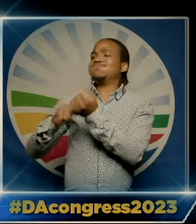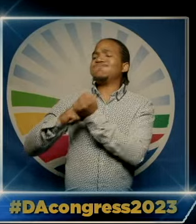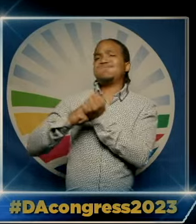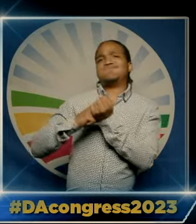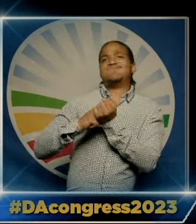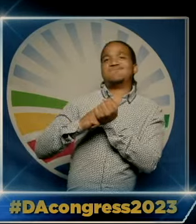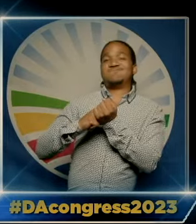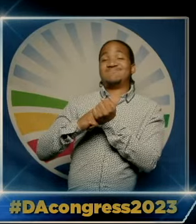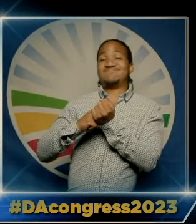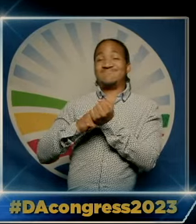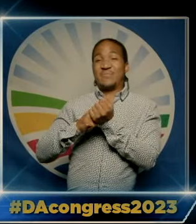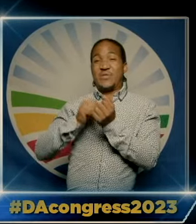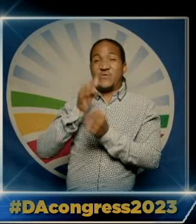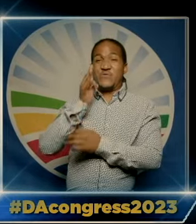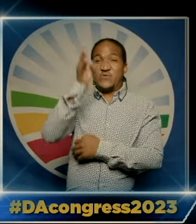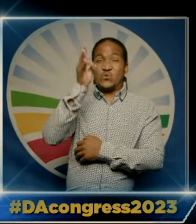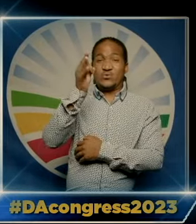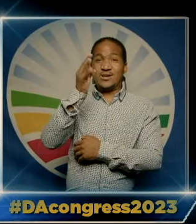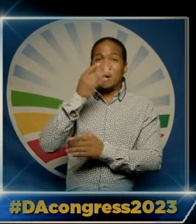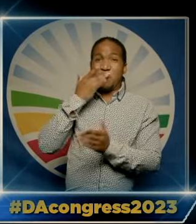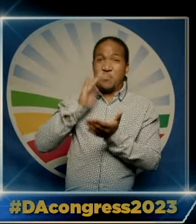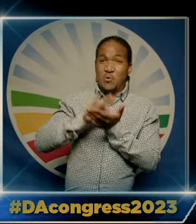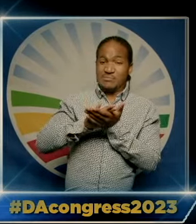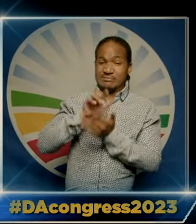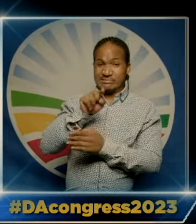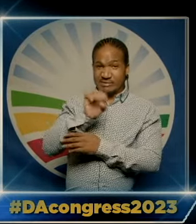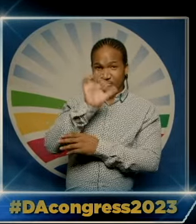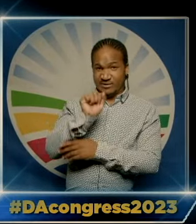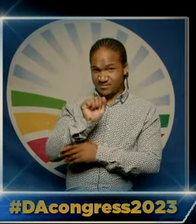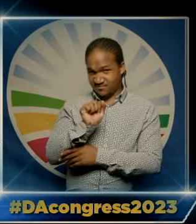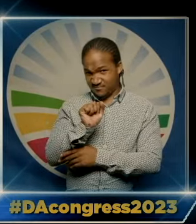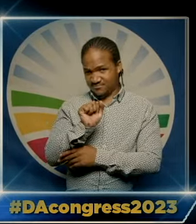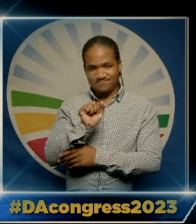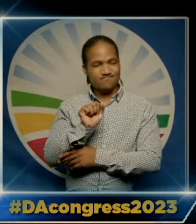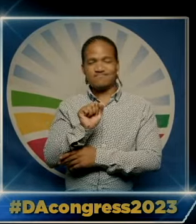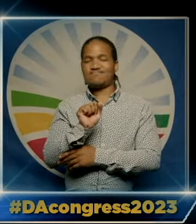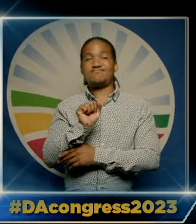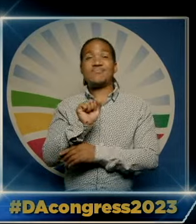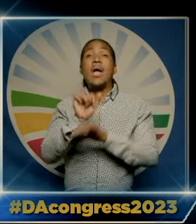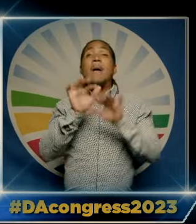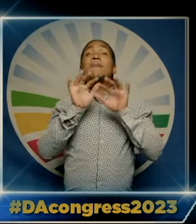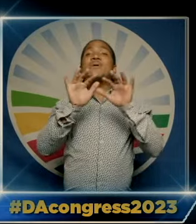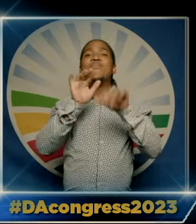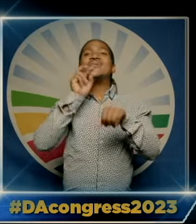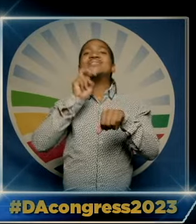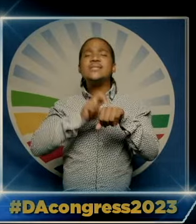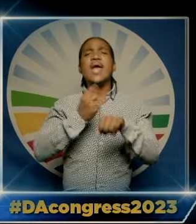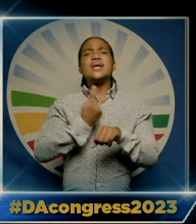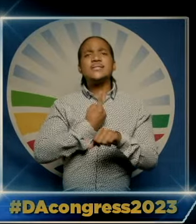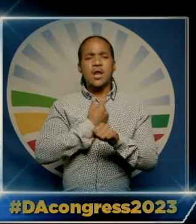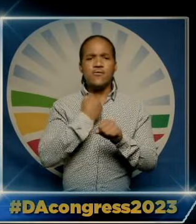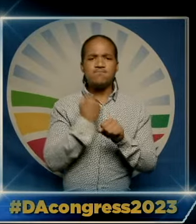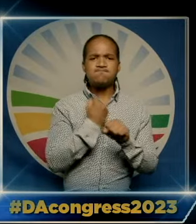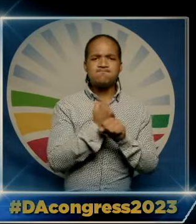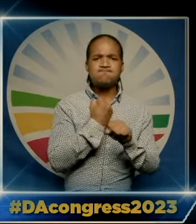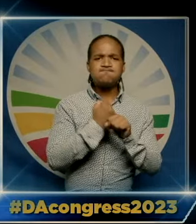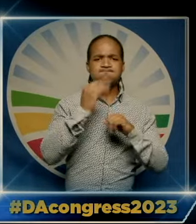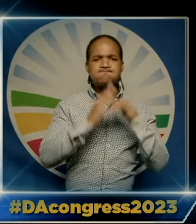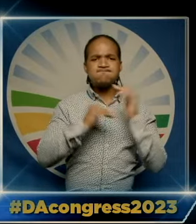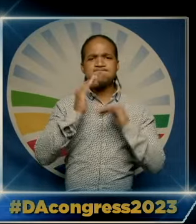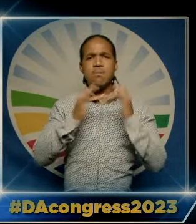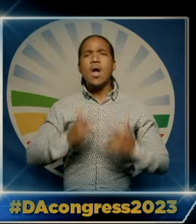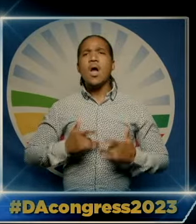is not the future that was promised to South Africans. Abantu bafuna ukuziphangelela bakwazi uzakhela